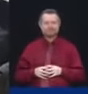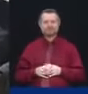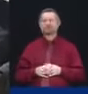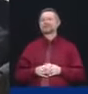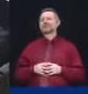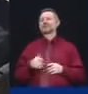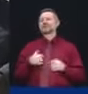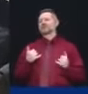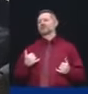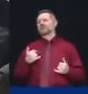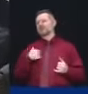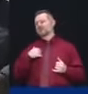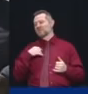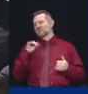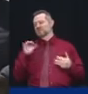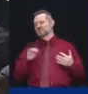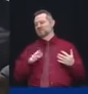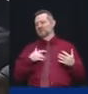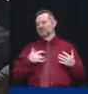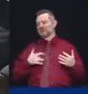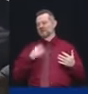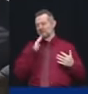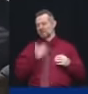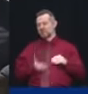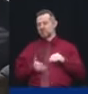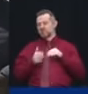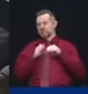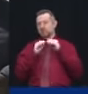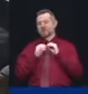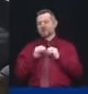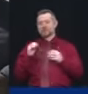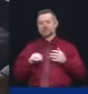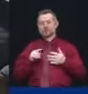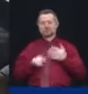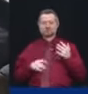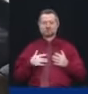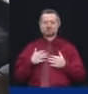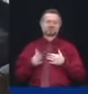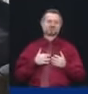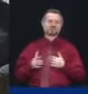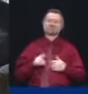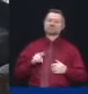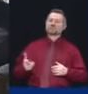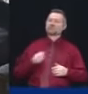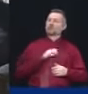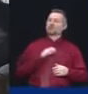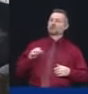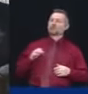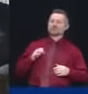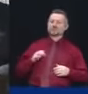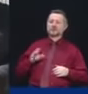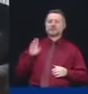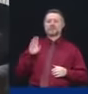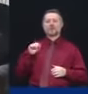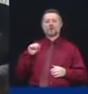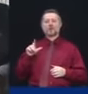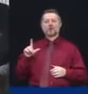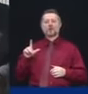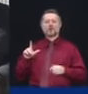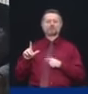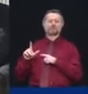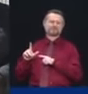operating guidelines. I believe it's only going to get better. With that, let me turn it over to Commissioner Richard Ball, who, as I mentioned, has done a great,